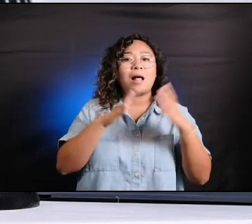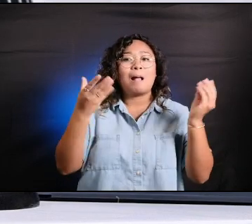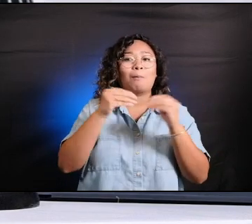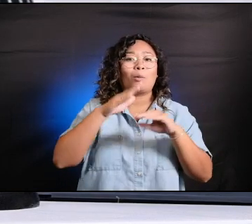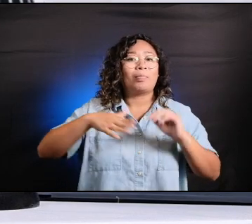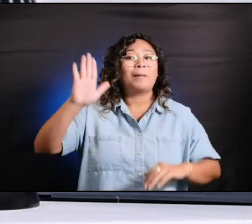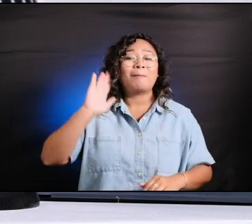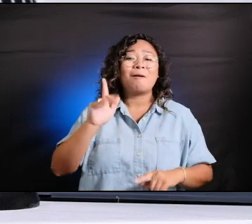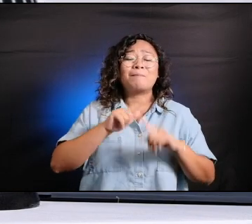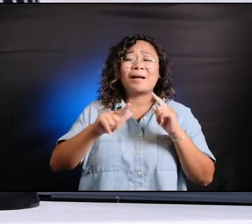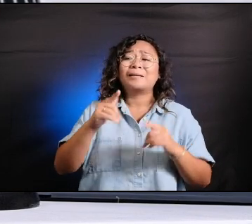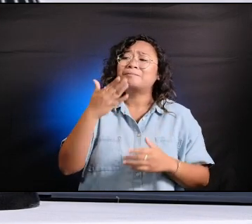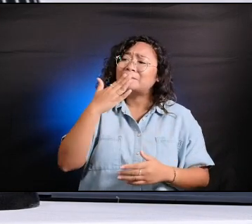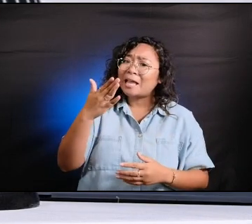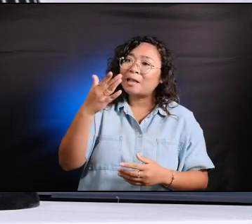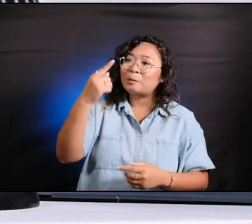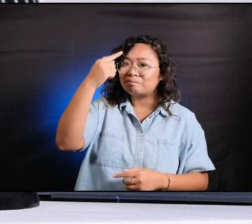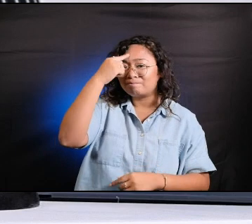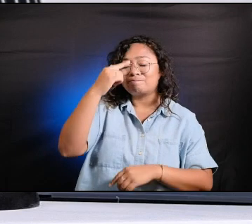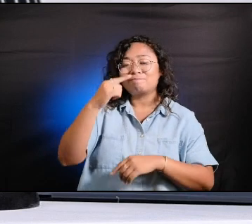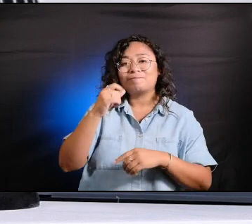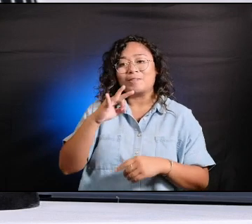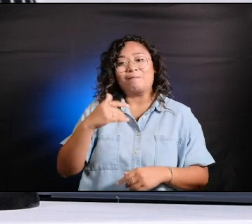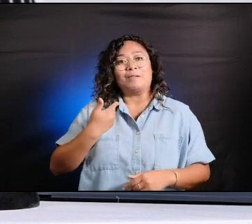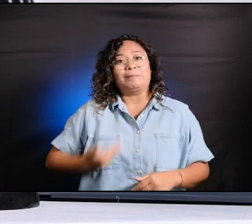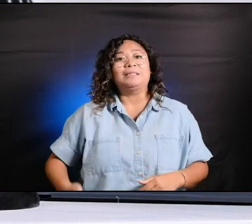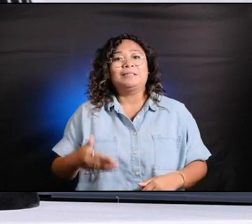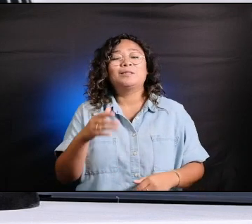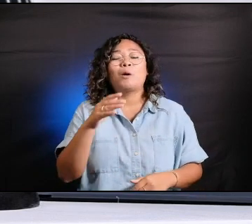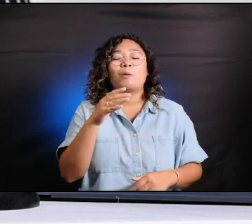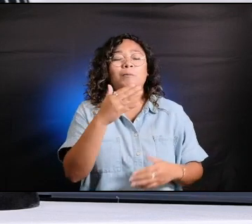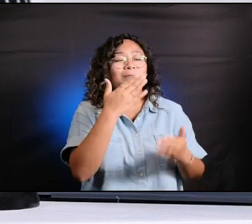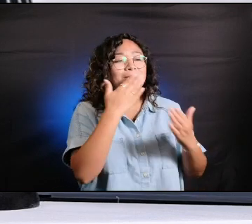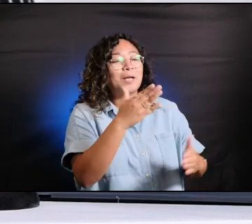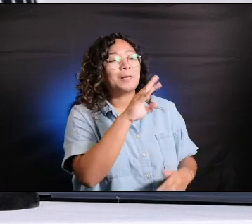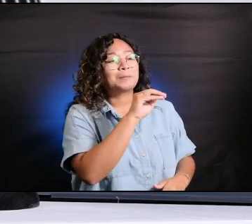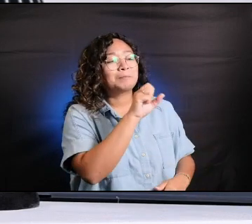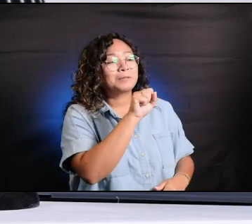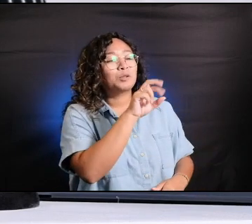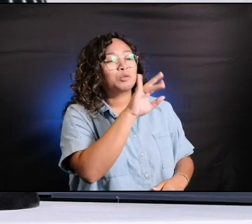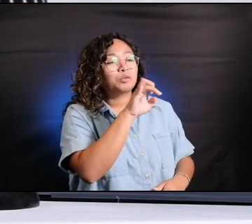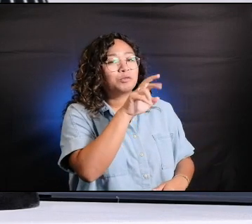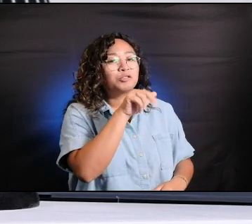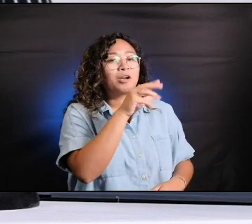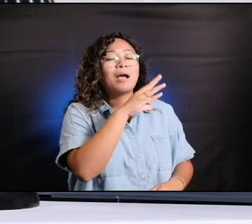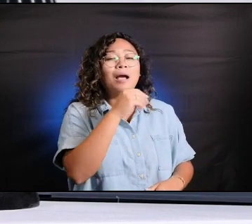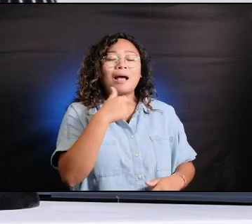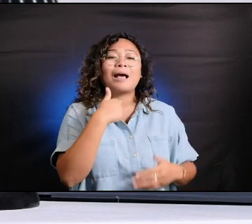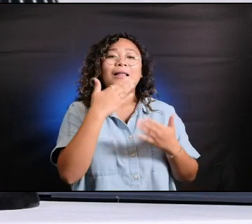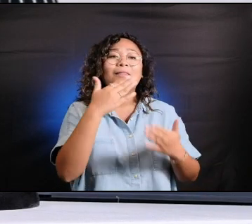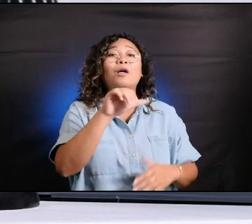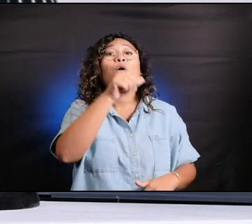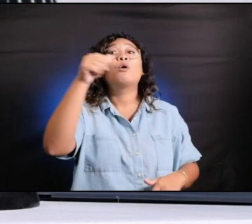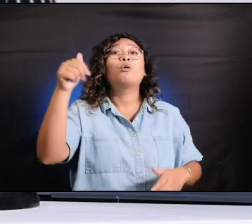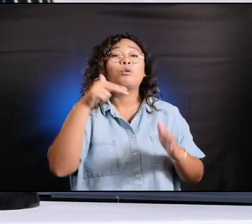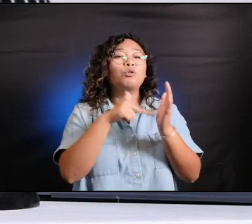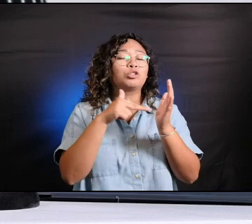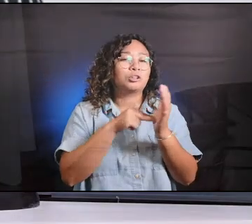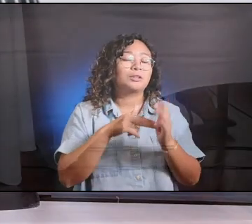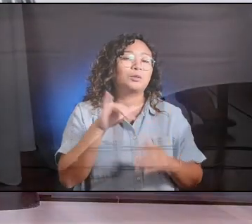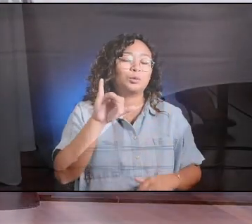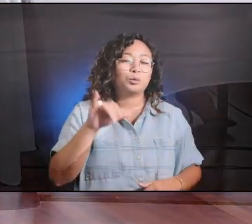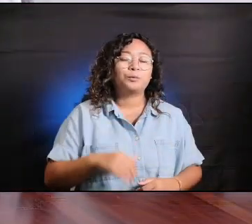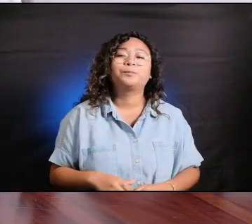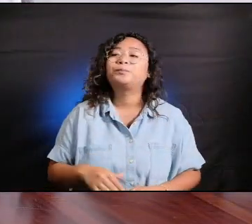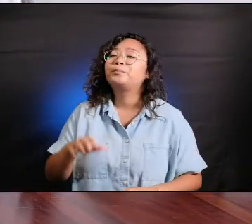appreciate the thought, Ms. Rivera, so I thank you so much. And I thank all the other nurses that worked with you.